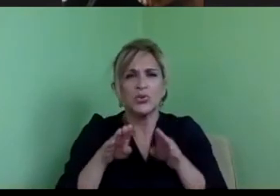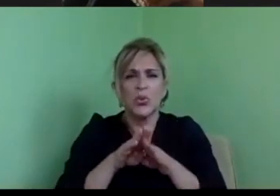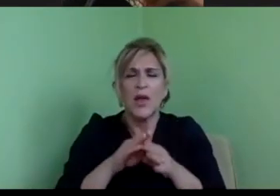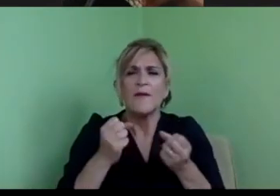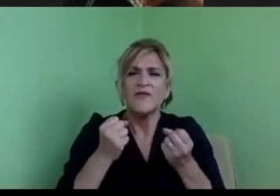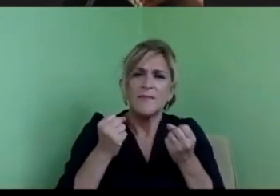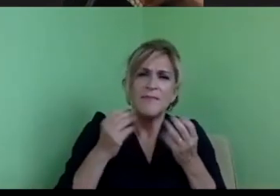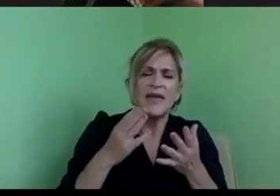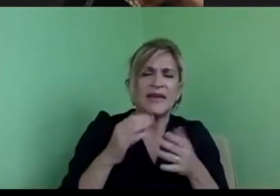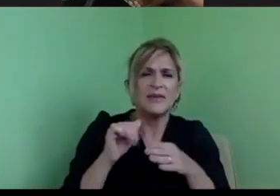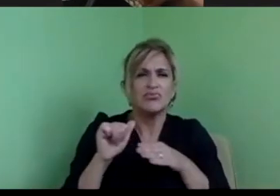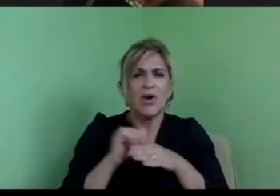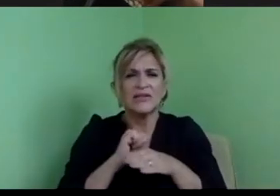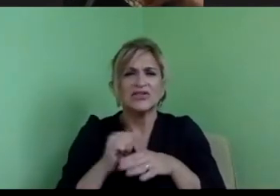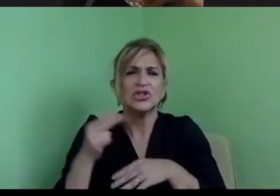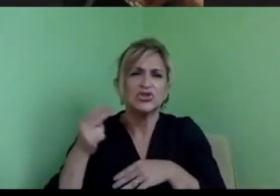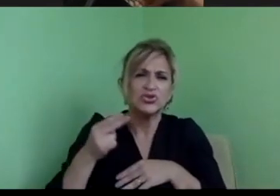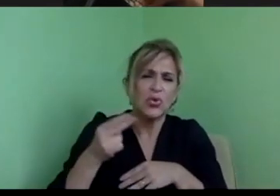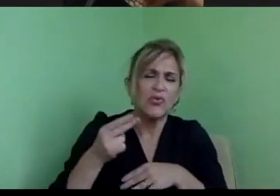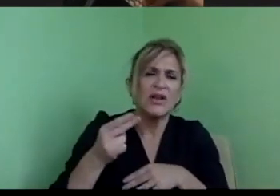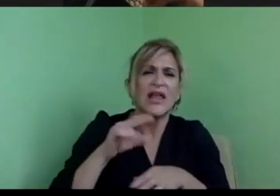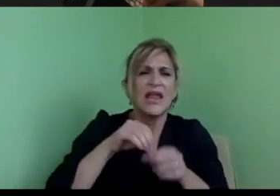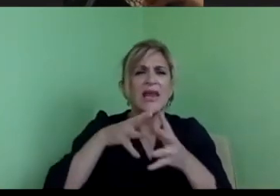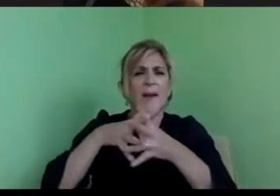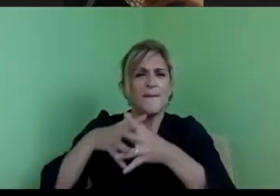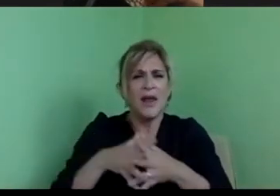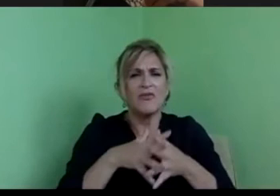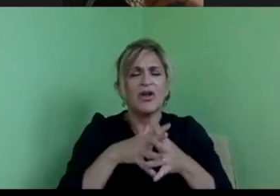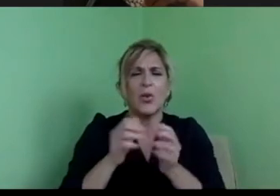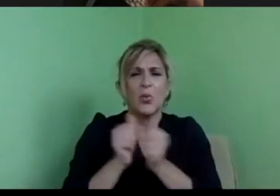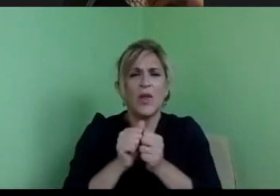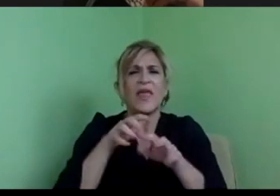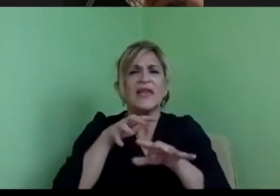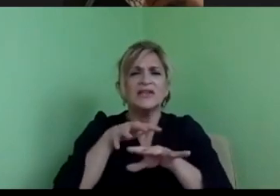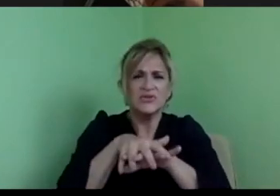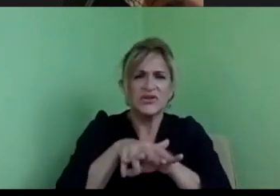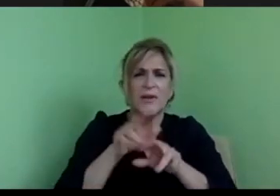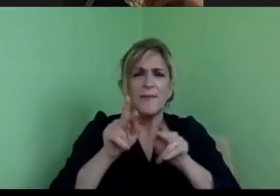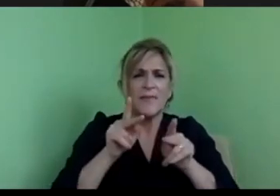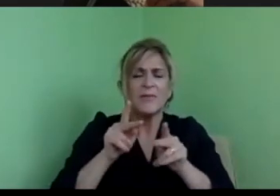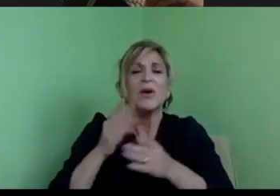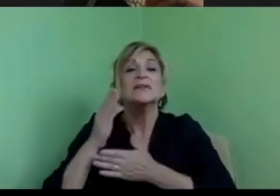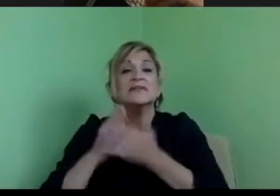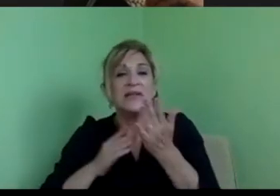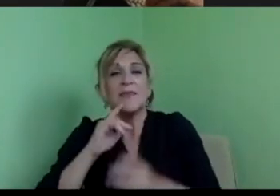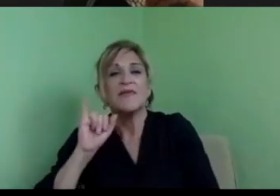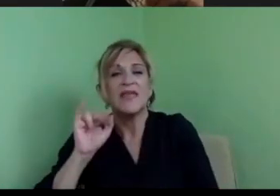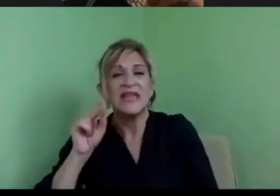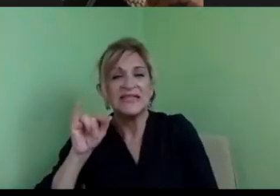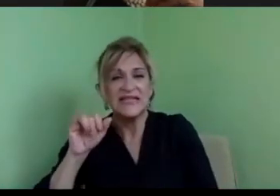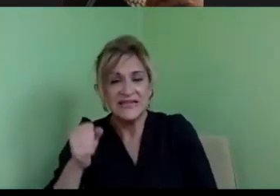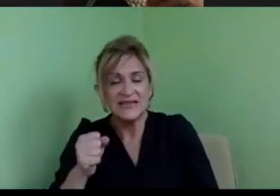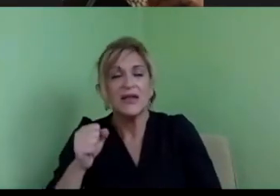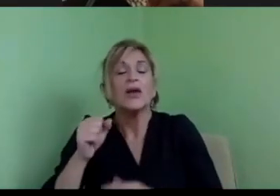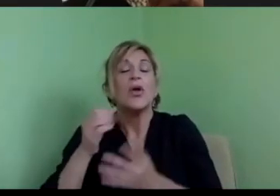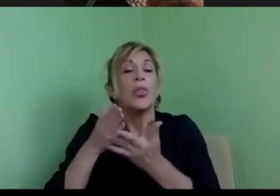historically in americas among indigenous peoples but one throughout much of mesoamerica and some of the indies was through intention